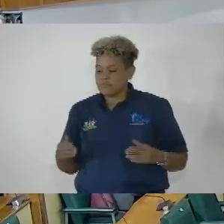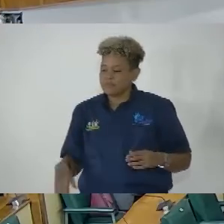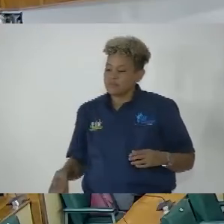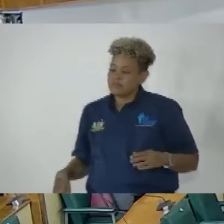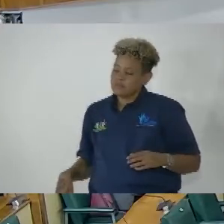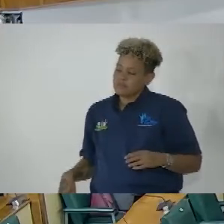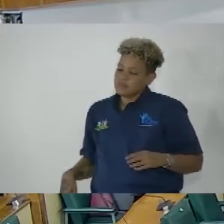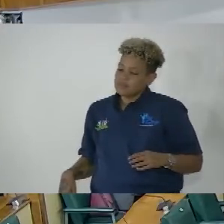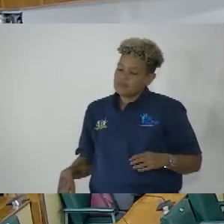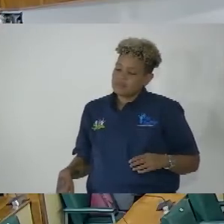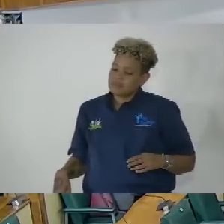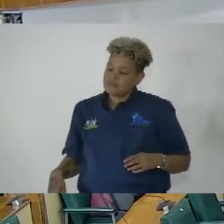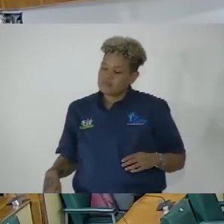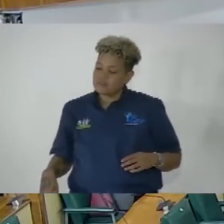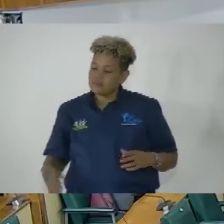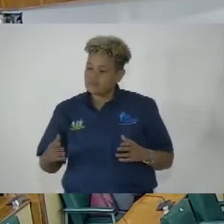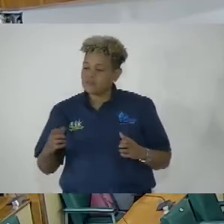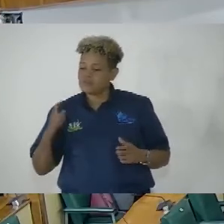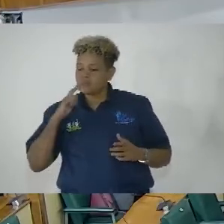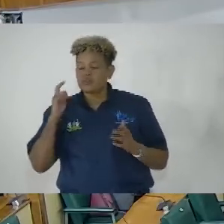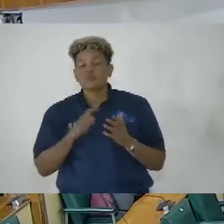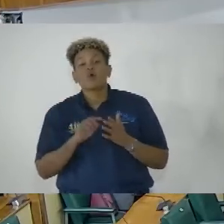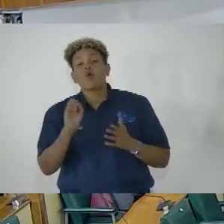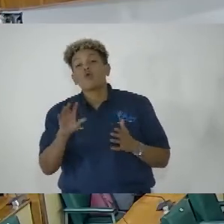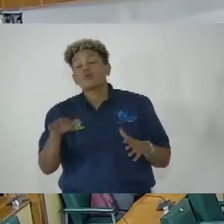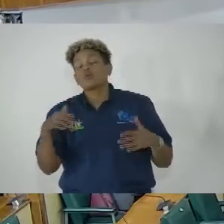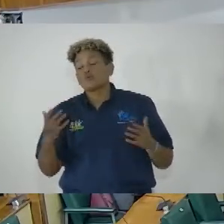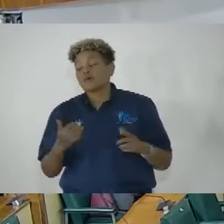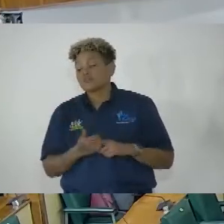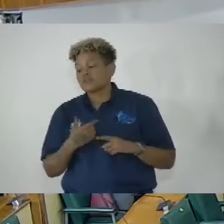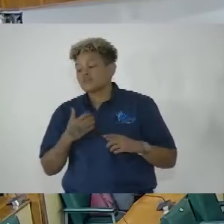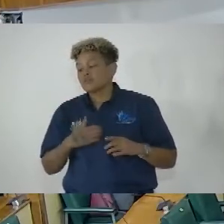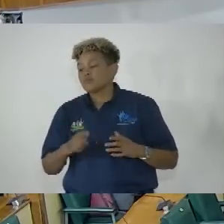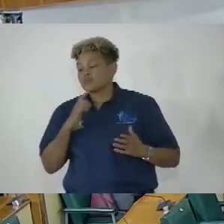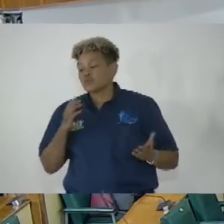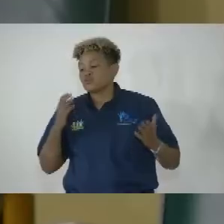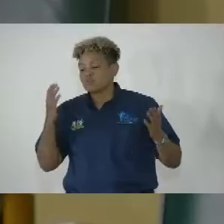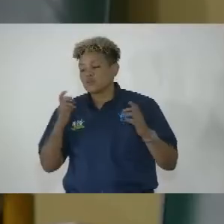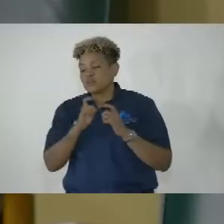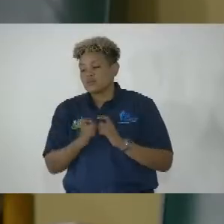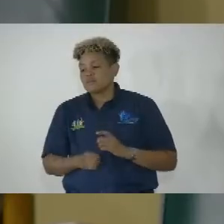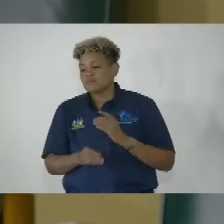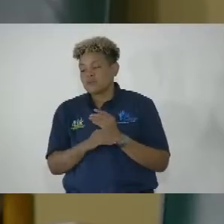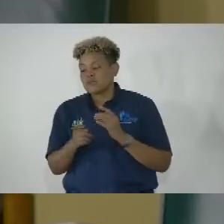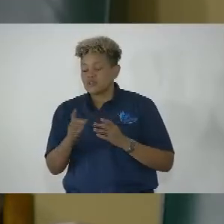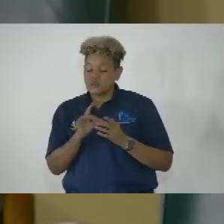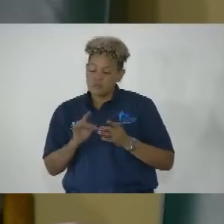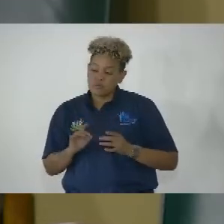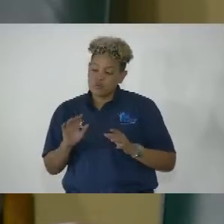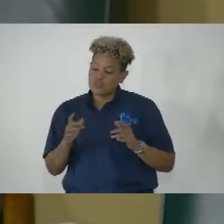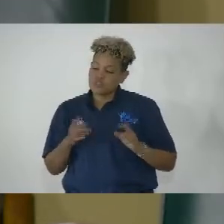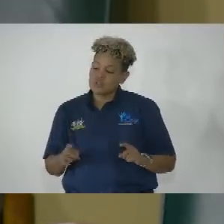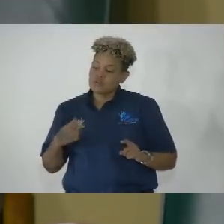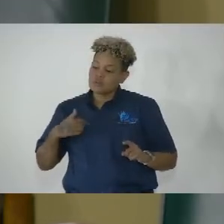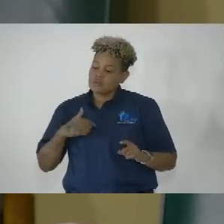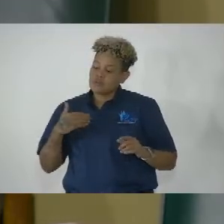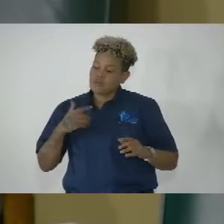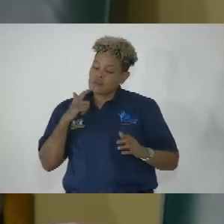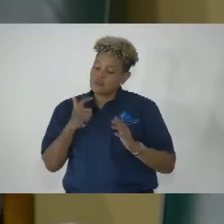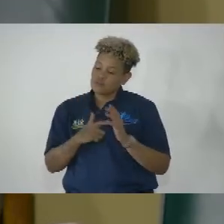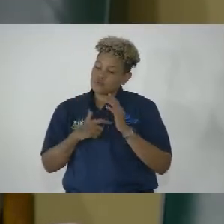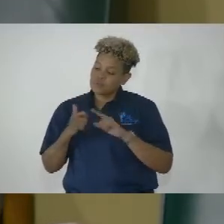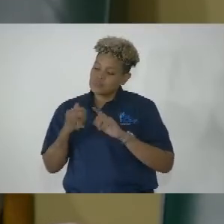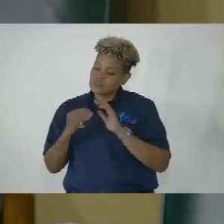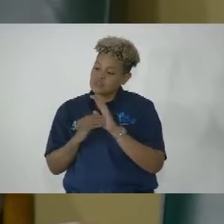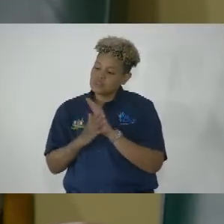Yes, Mr. President, but I also wanted to note that I wish to propose an amendment to the motion. We have had a request made